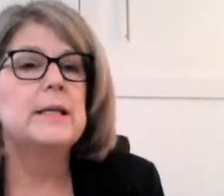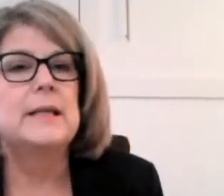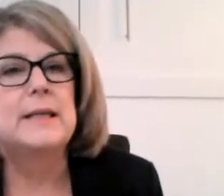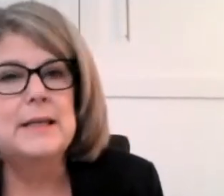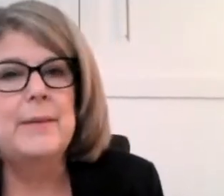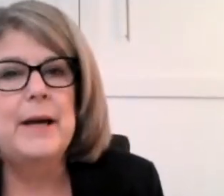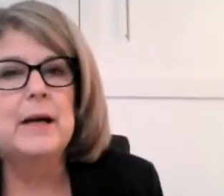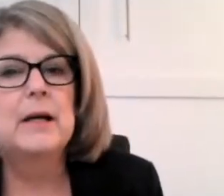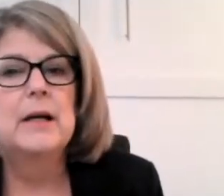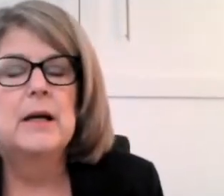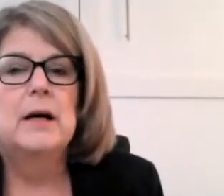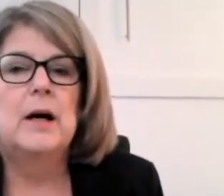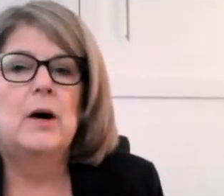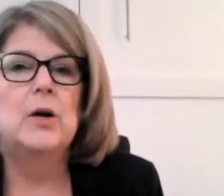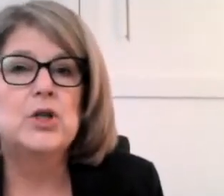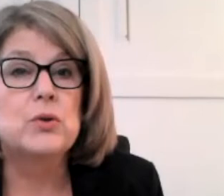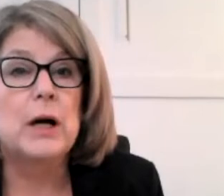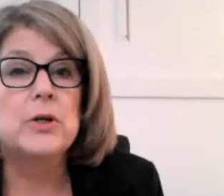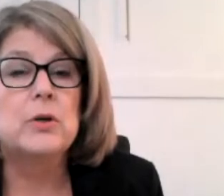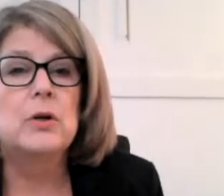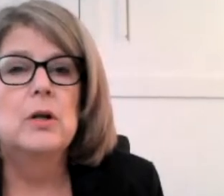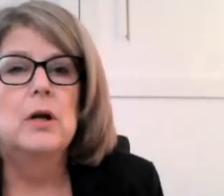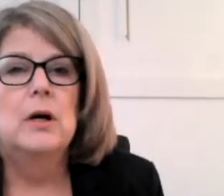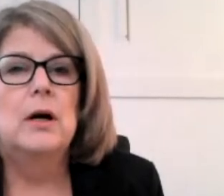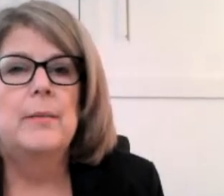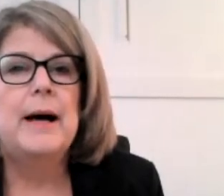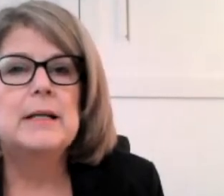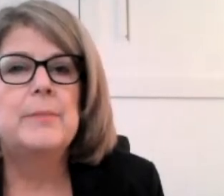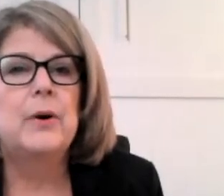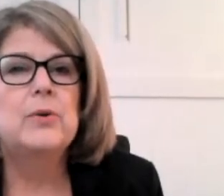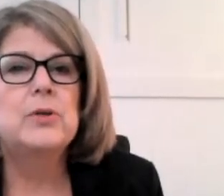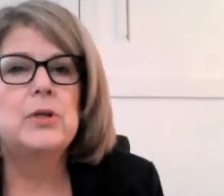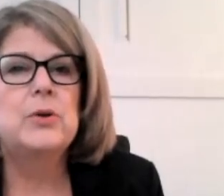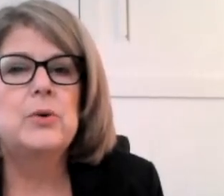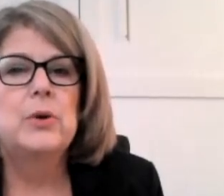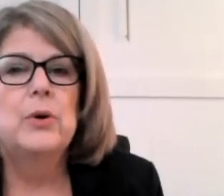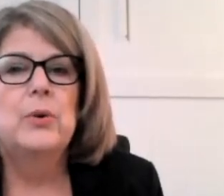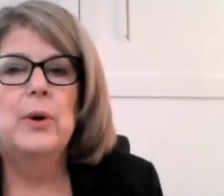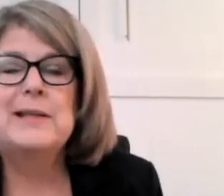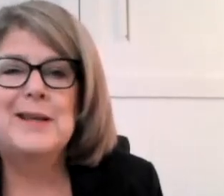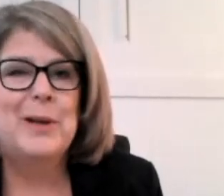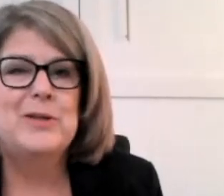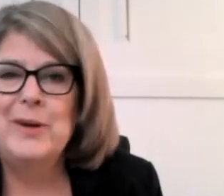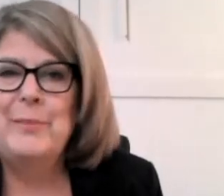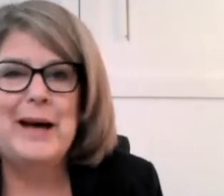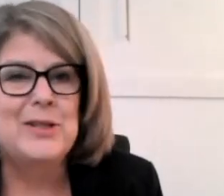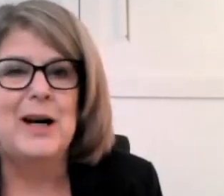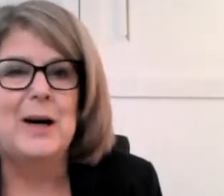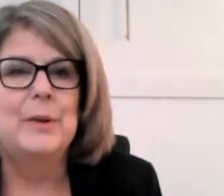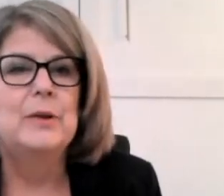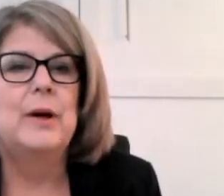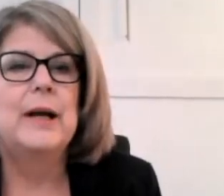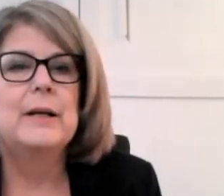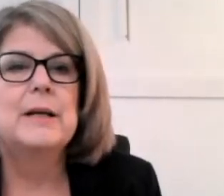what is systemic or structural, as opposed to what's somebody doing a bad